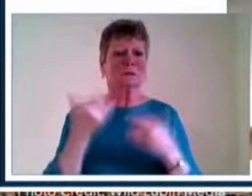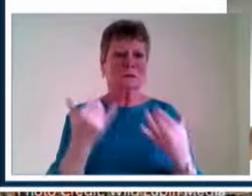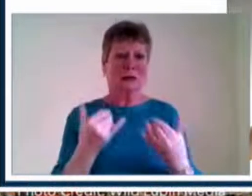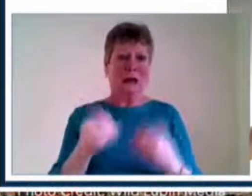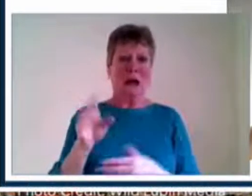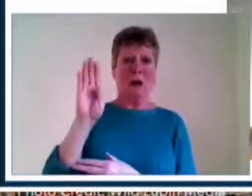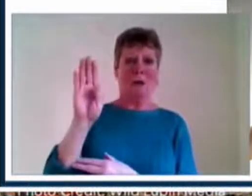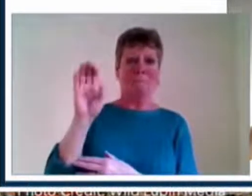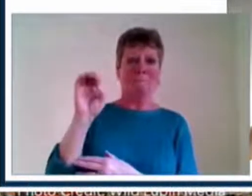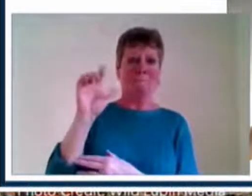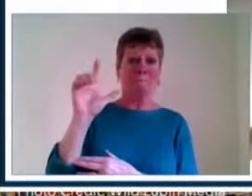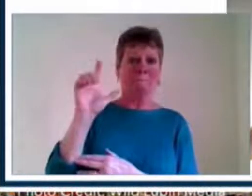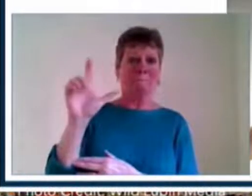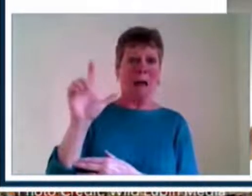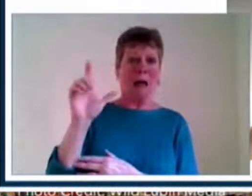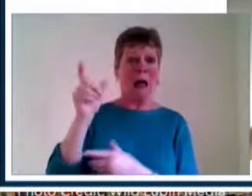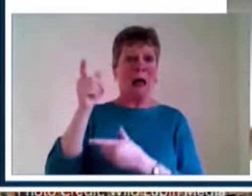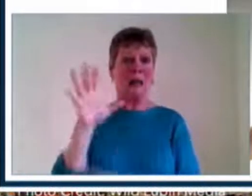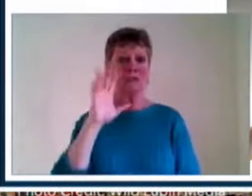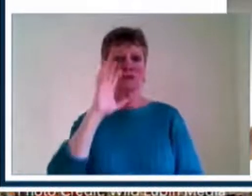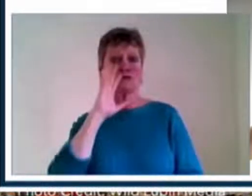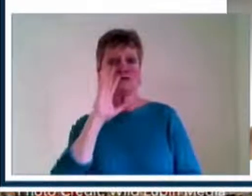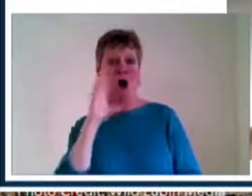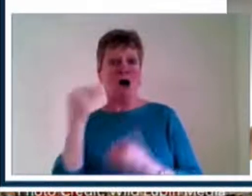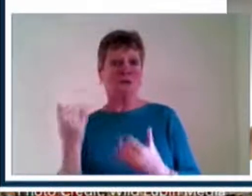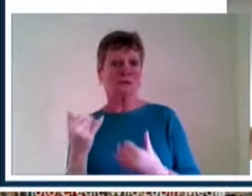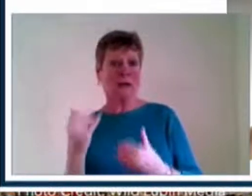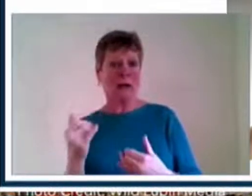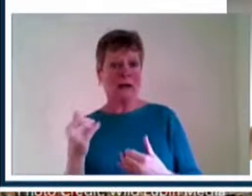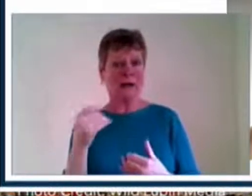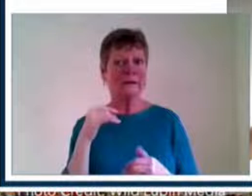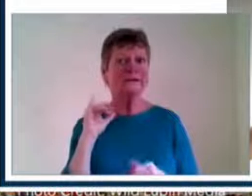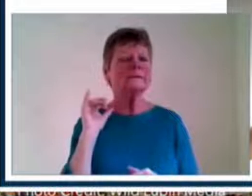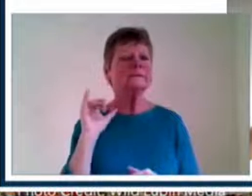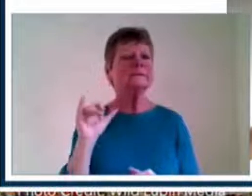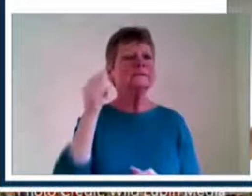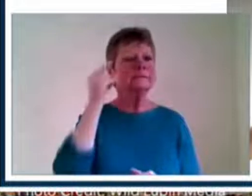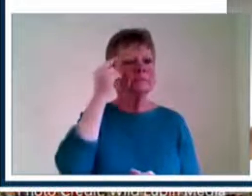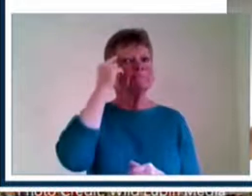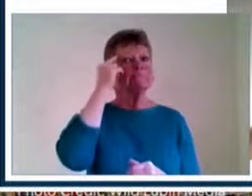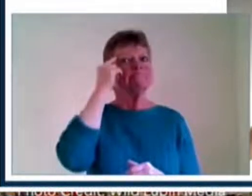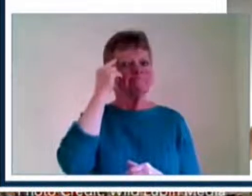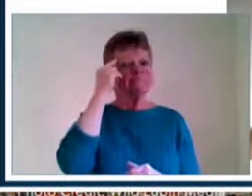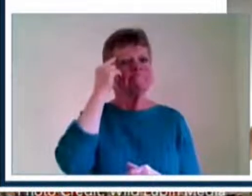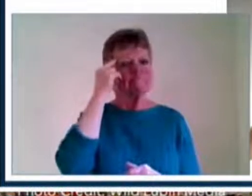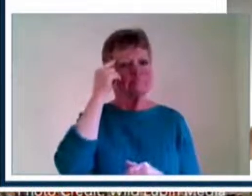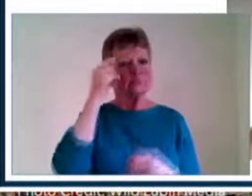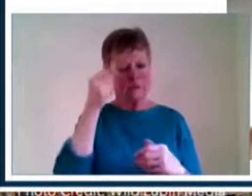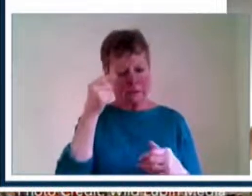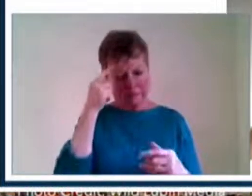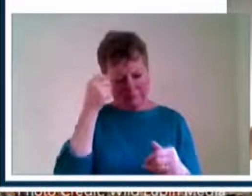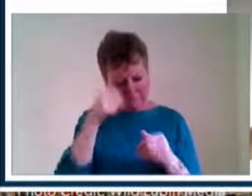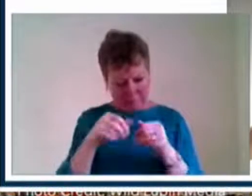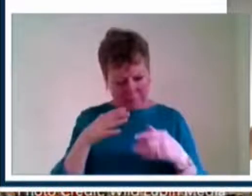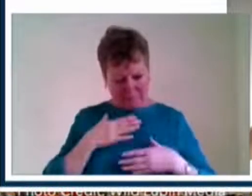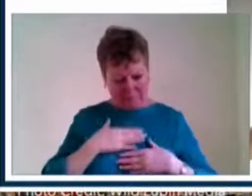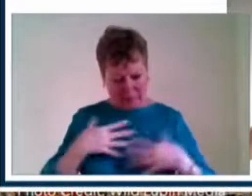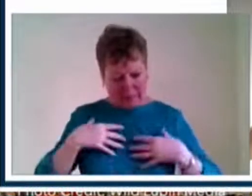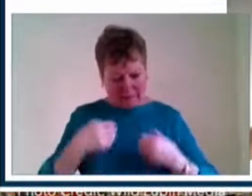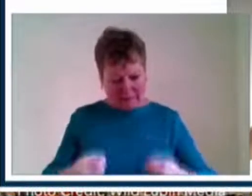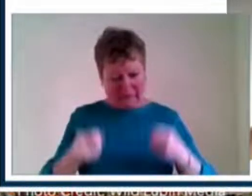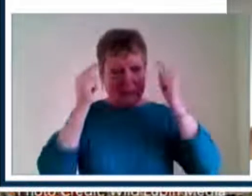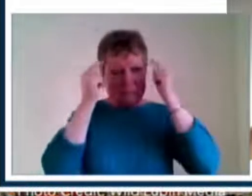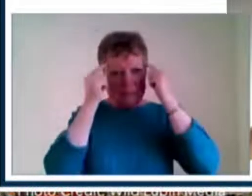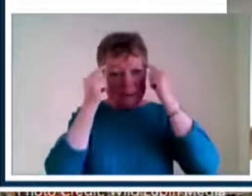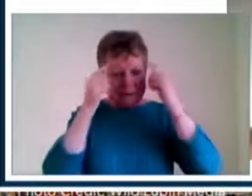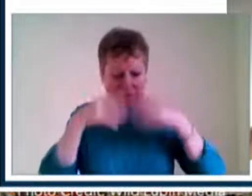Day. It carries with it an important reminder to all of us to be mindful of our own mental wellness and the wellness of our